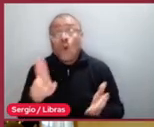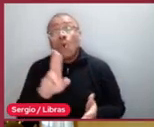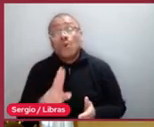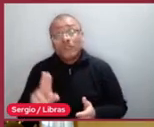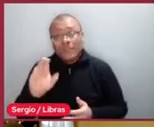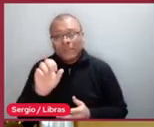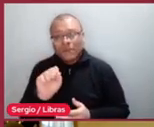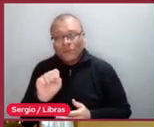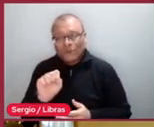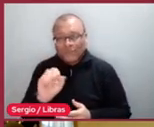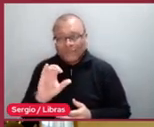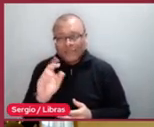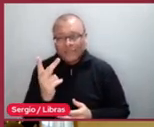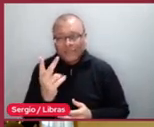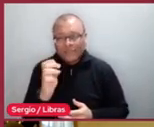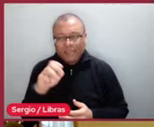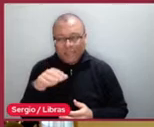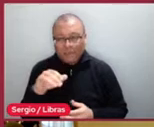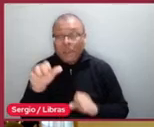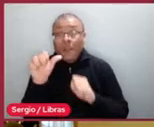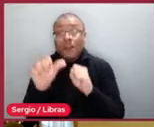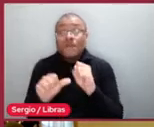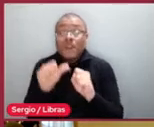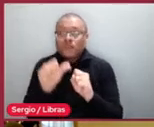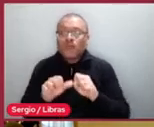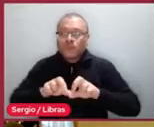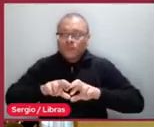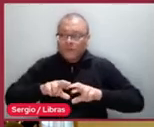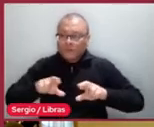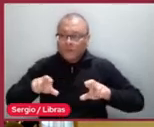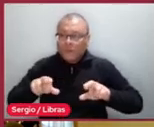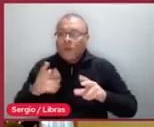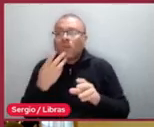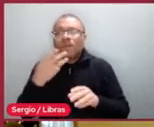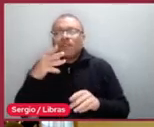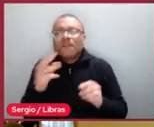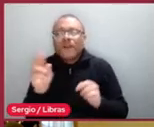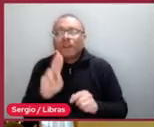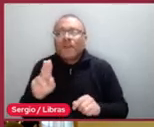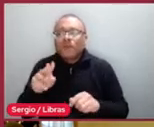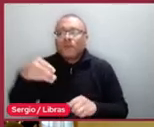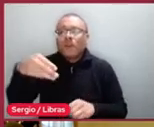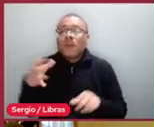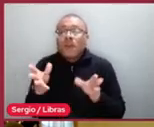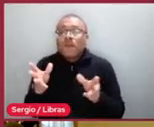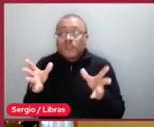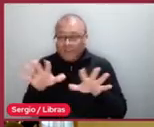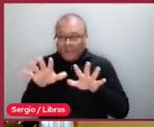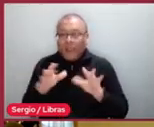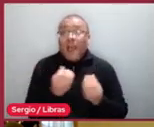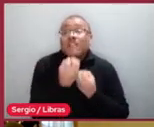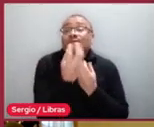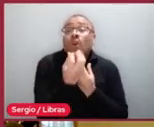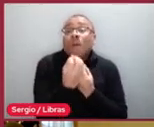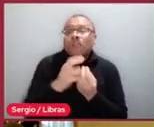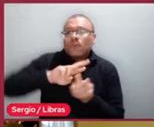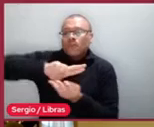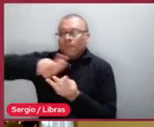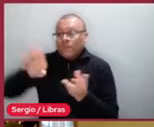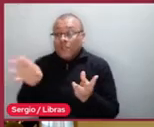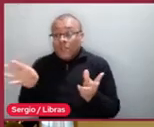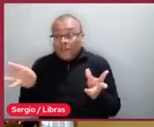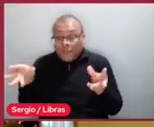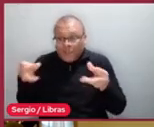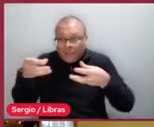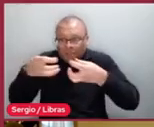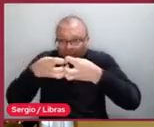add a version that have the merge schemas. But again, maybe in the future we receive